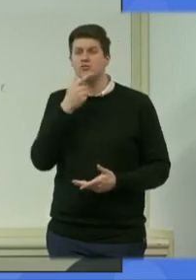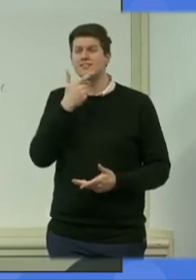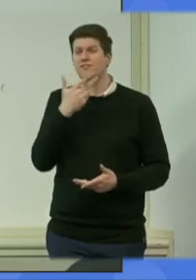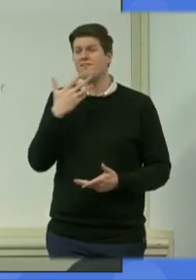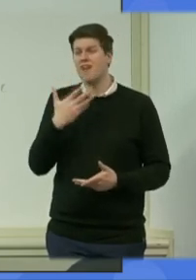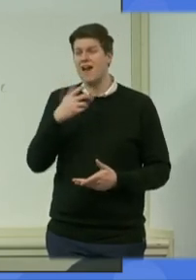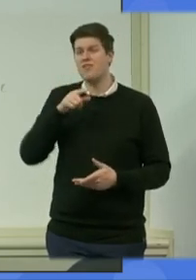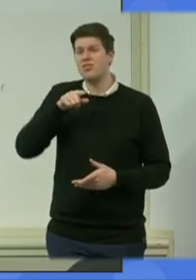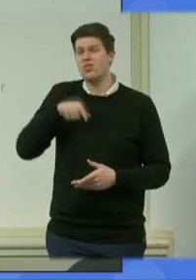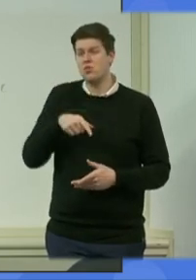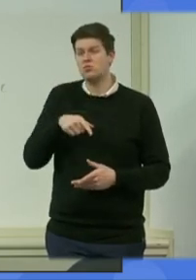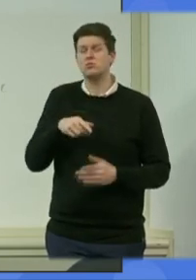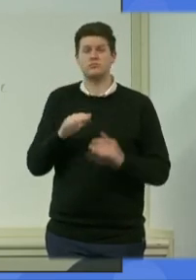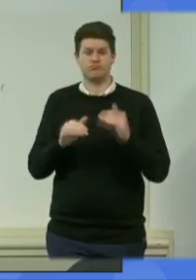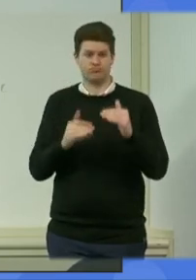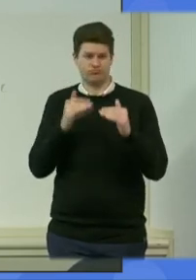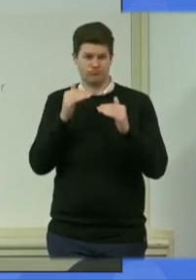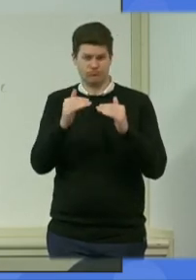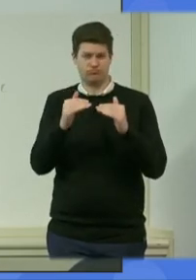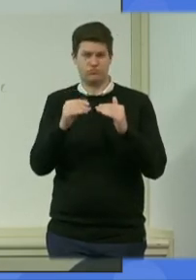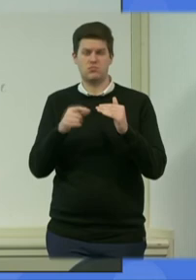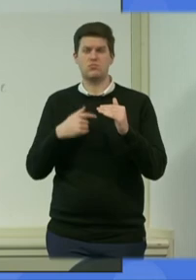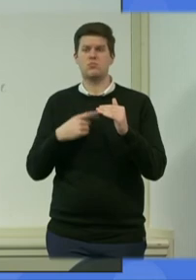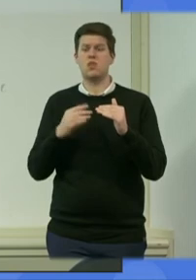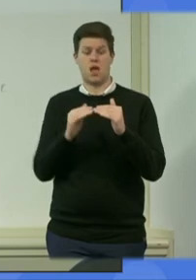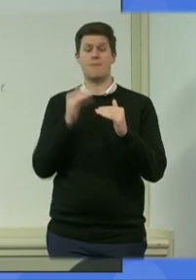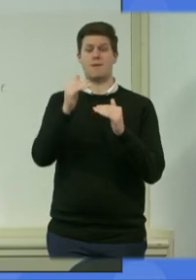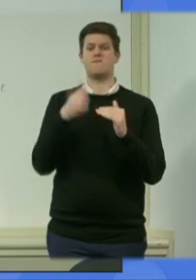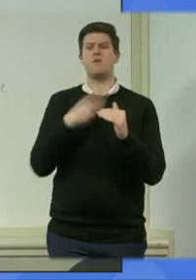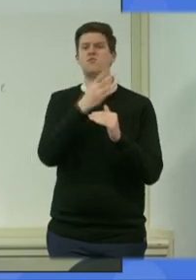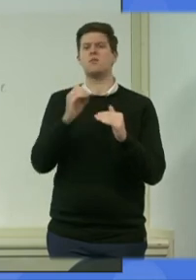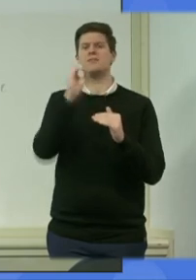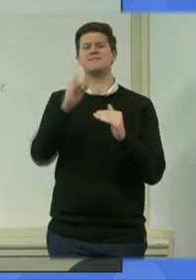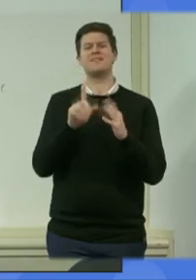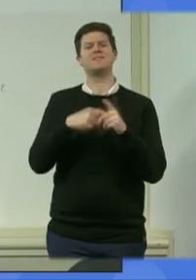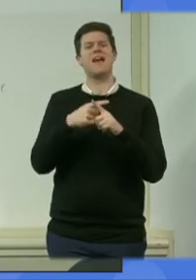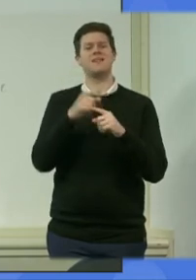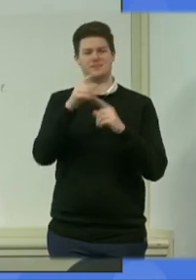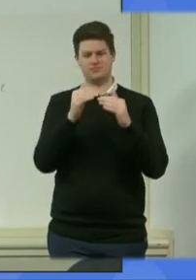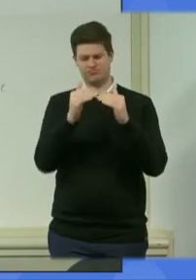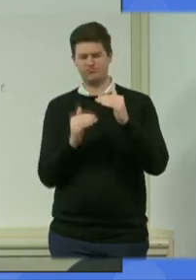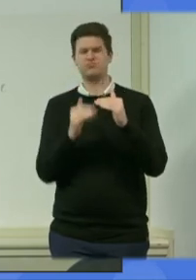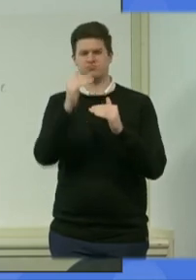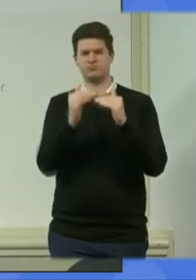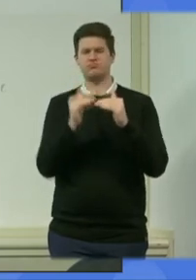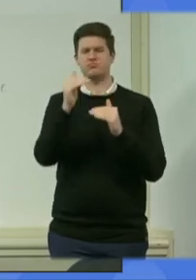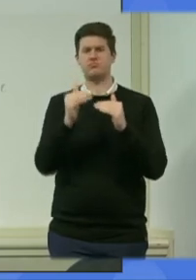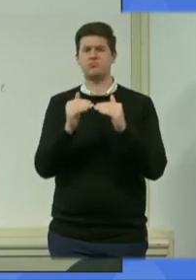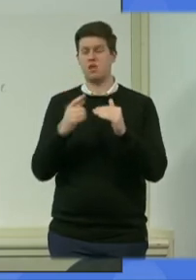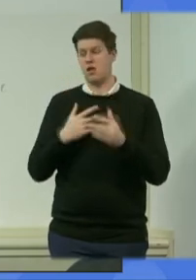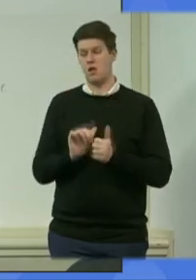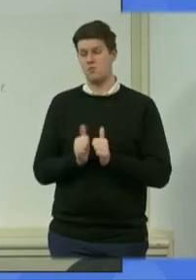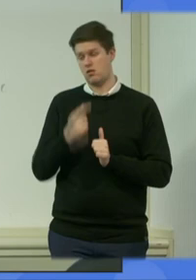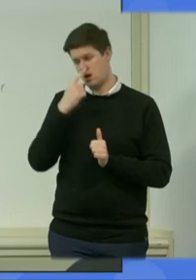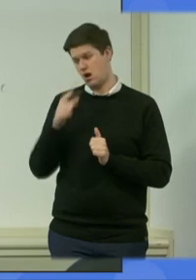think it is, threshold, 40% tax above that. You can also give your partner that level of tax. So actually